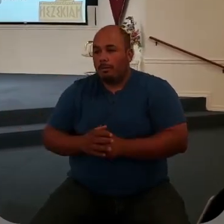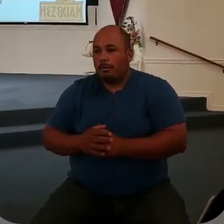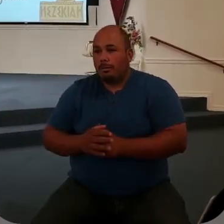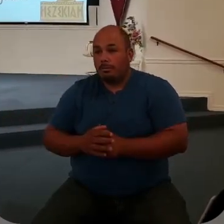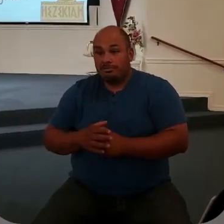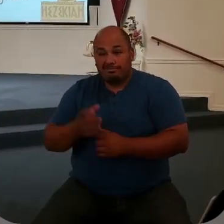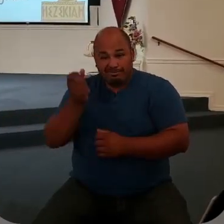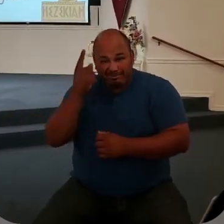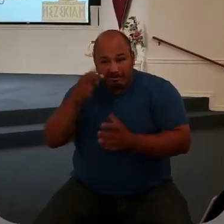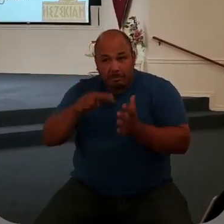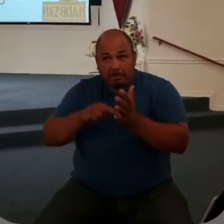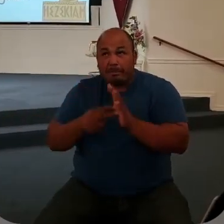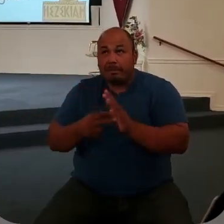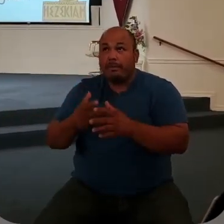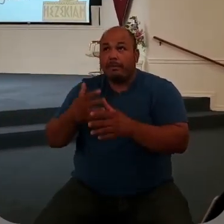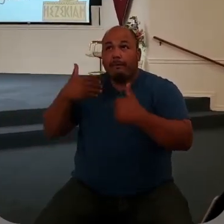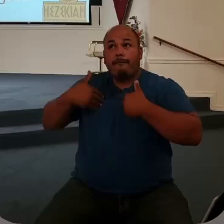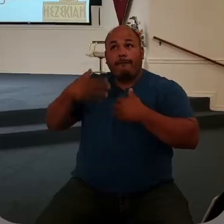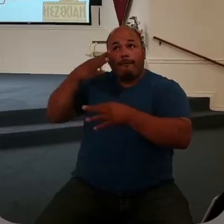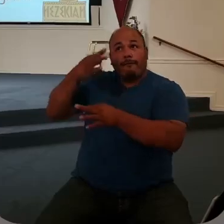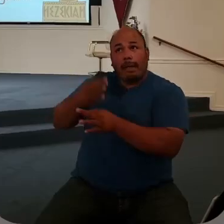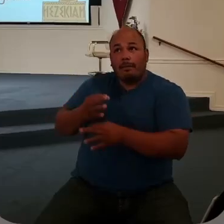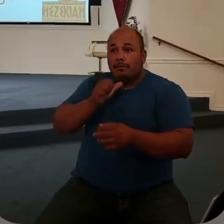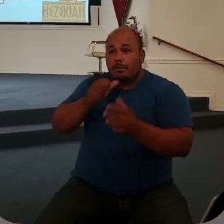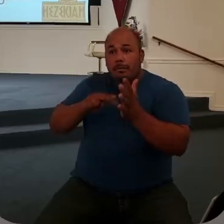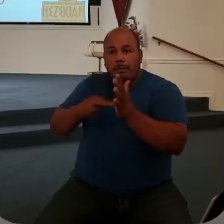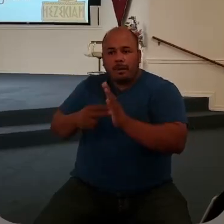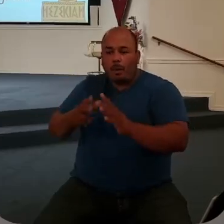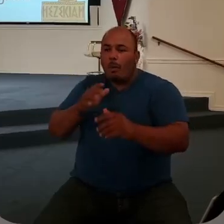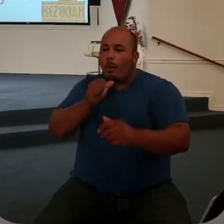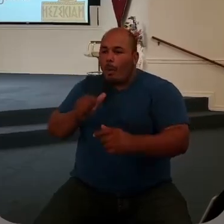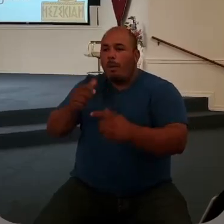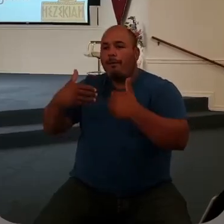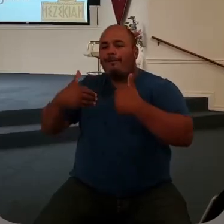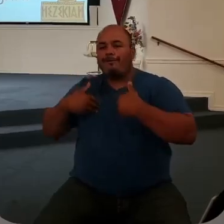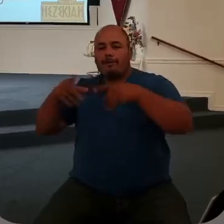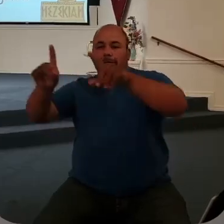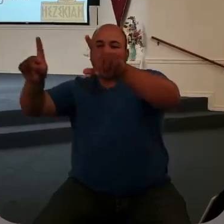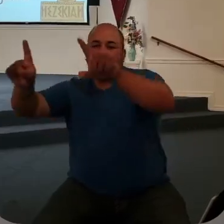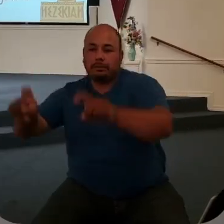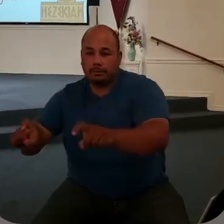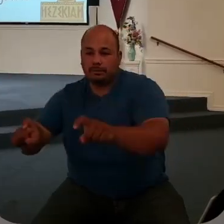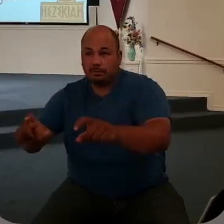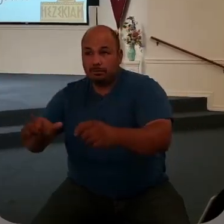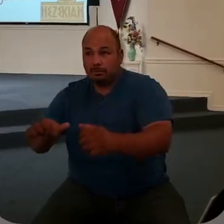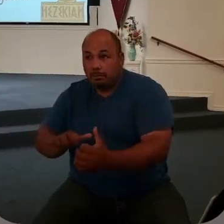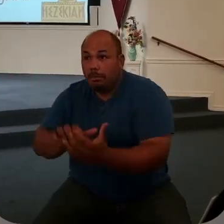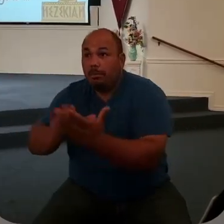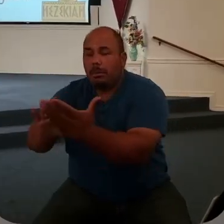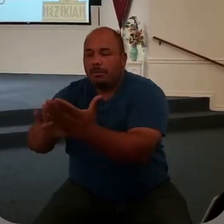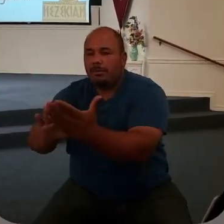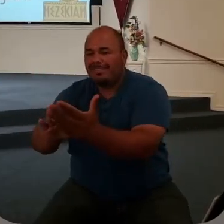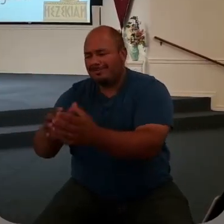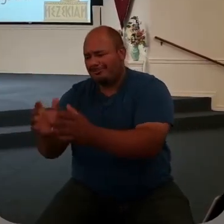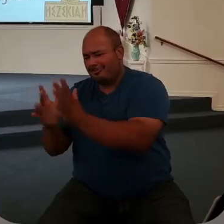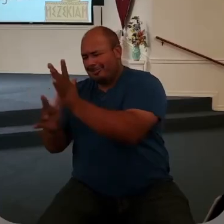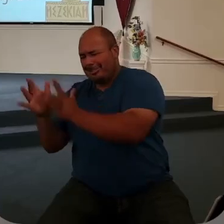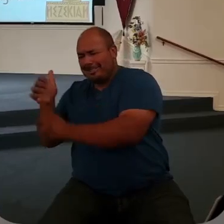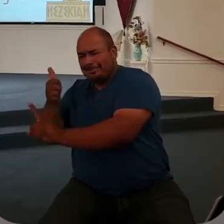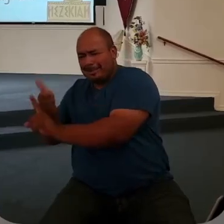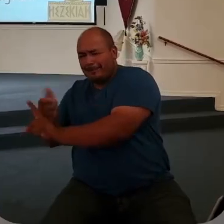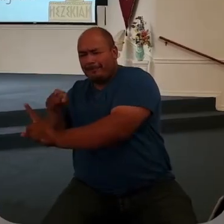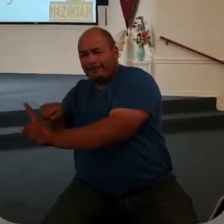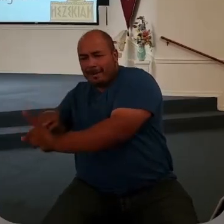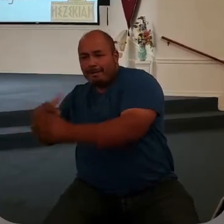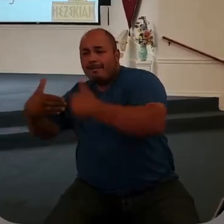never face trouble in this life. Jesus was more faithful than anyone, yet he faced difficulty